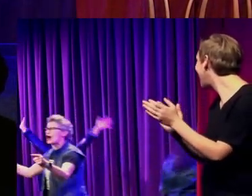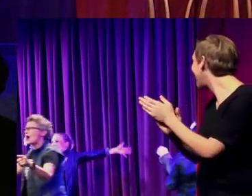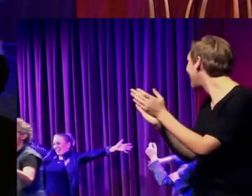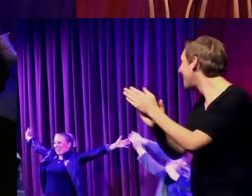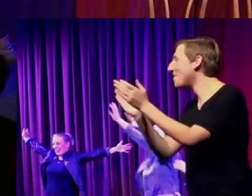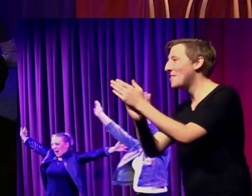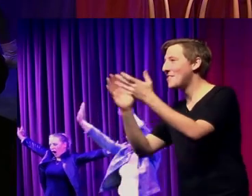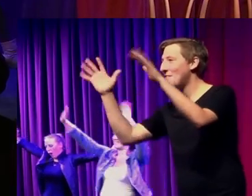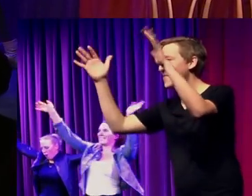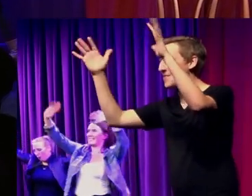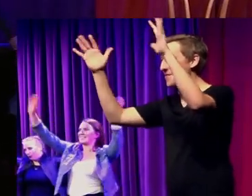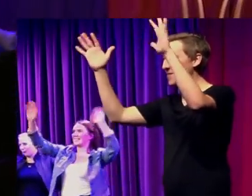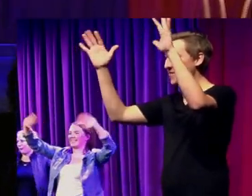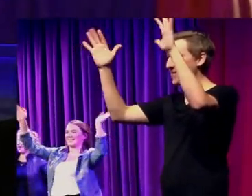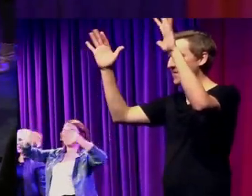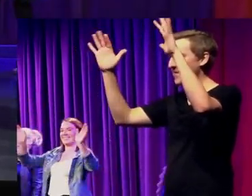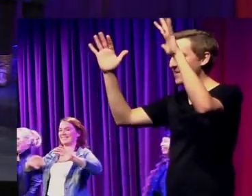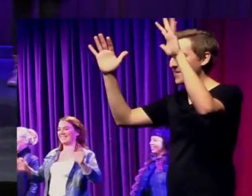Bad